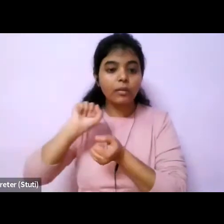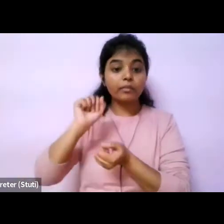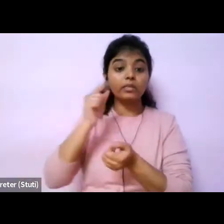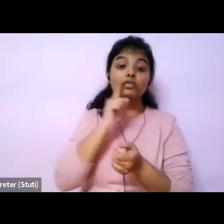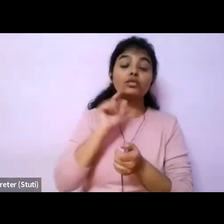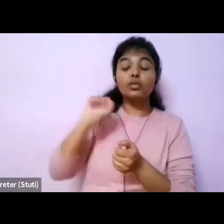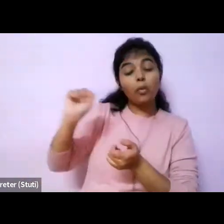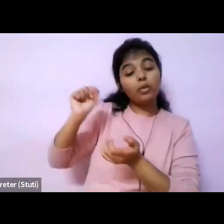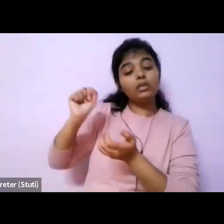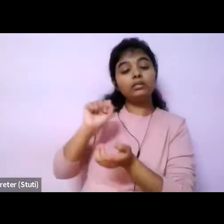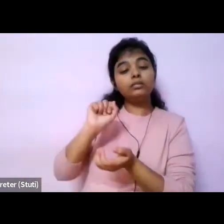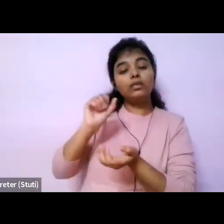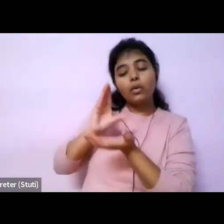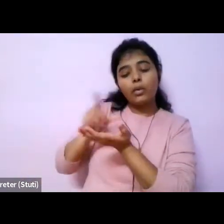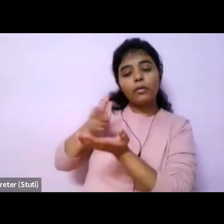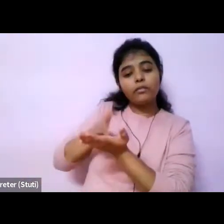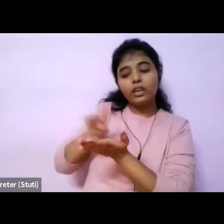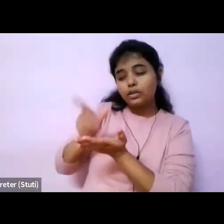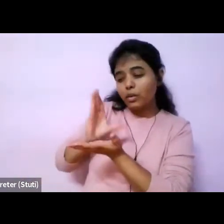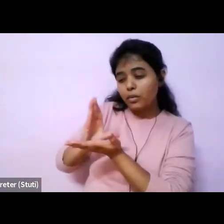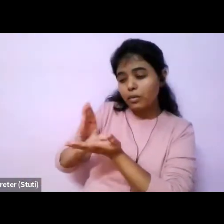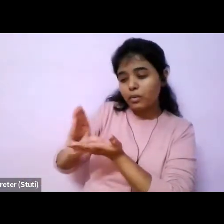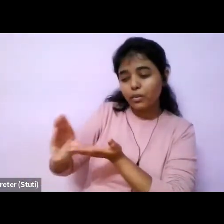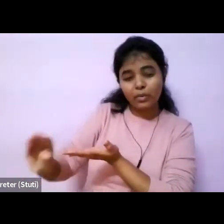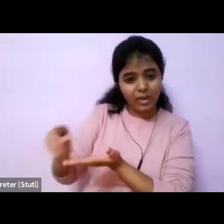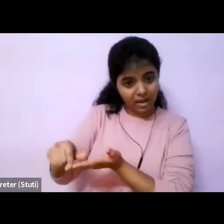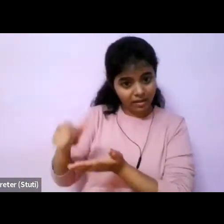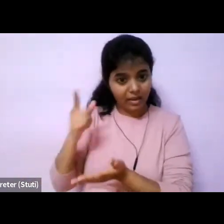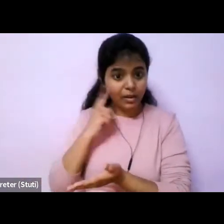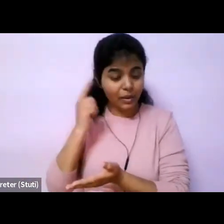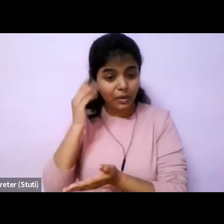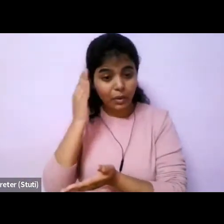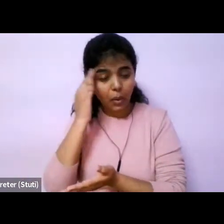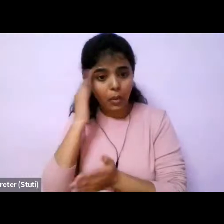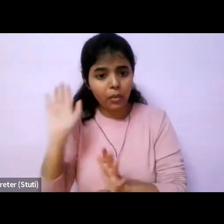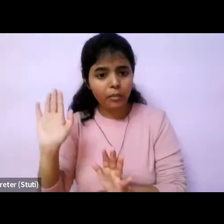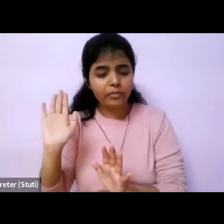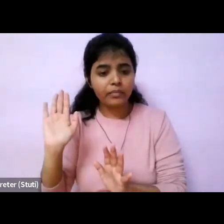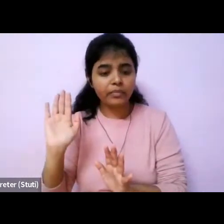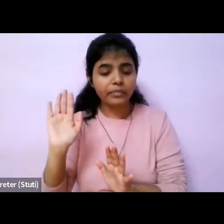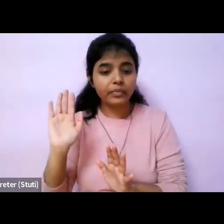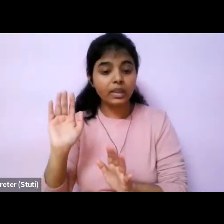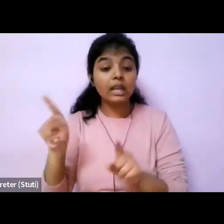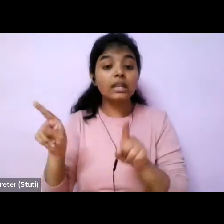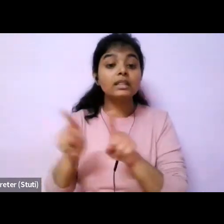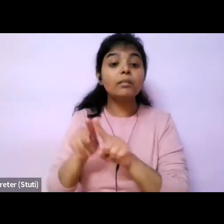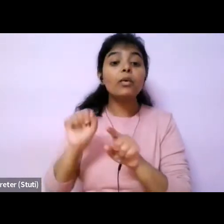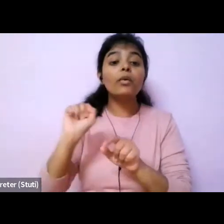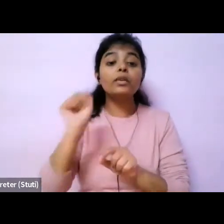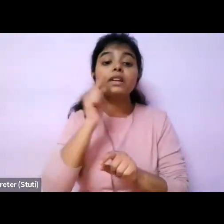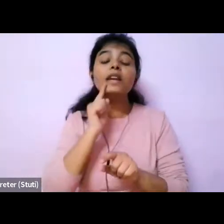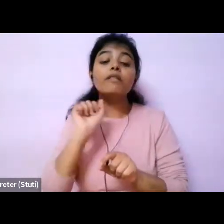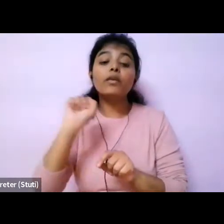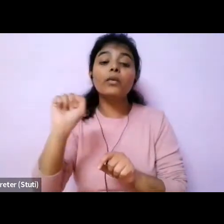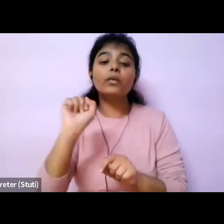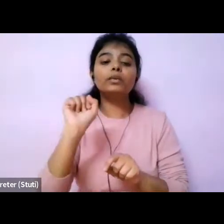not available. In fact, no one had heard of them. And just because his cousin belonged to Delhi, could he